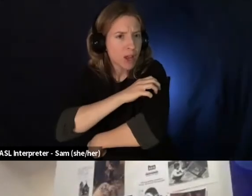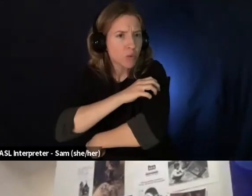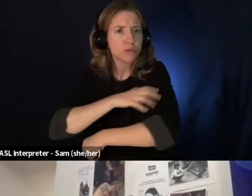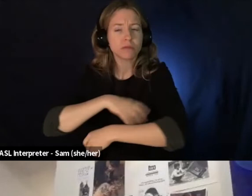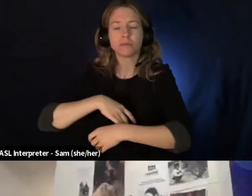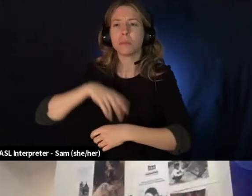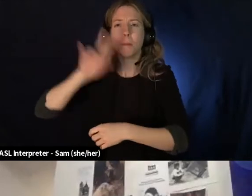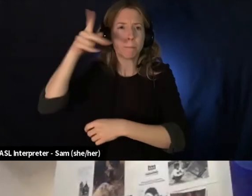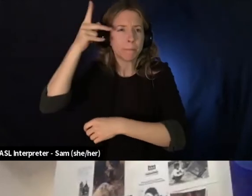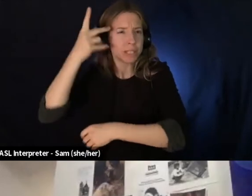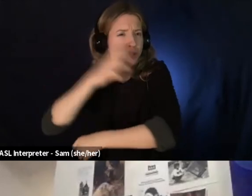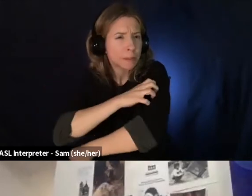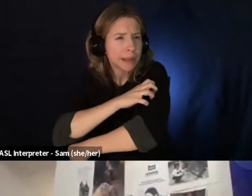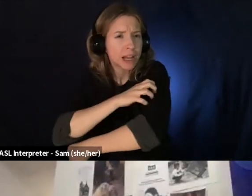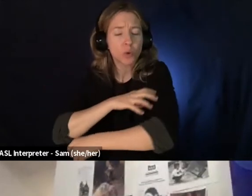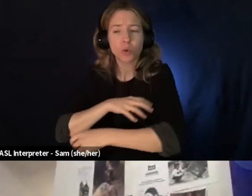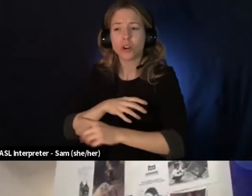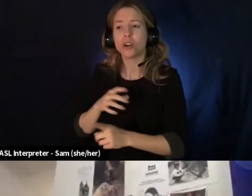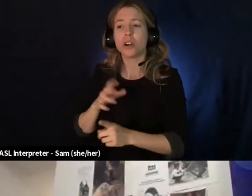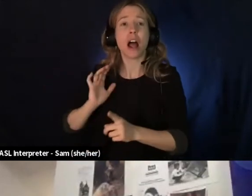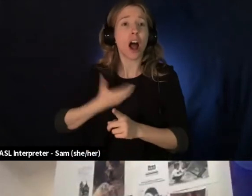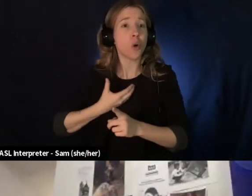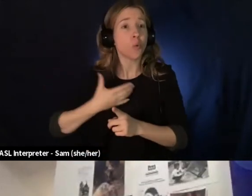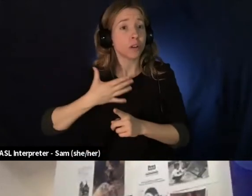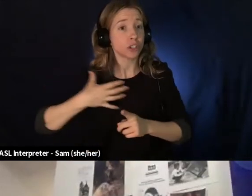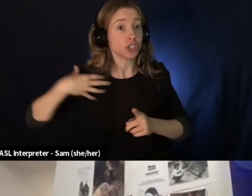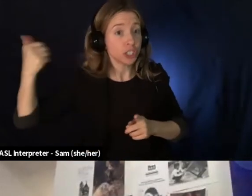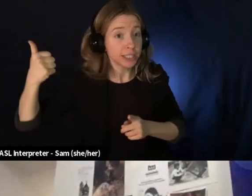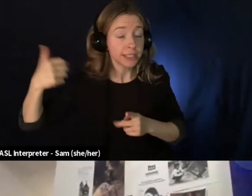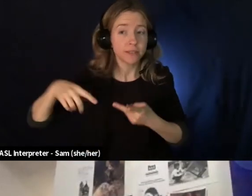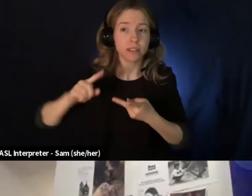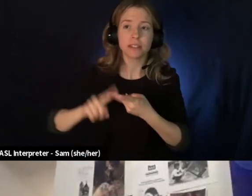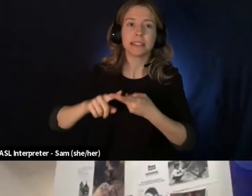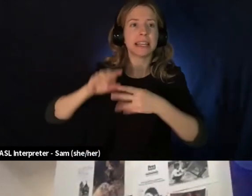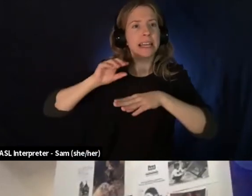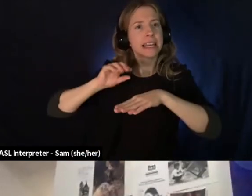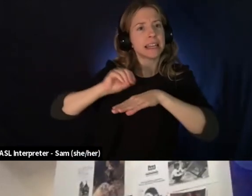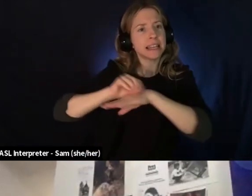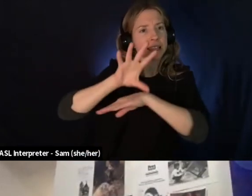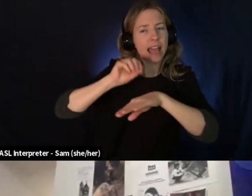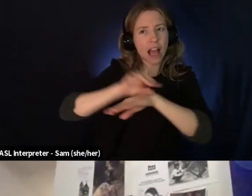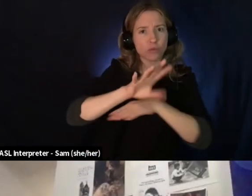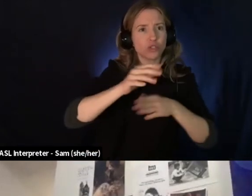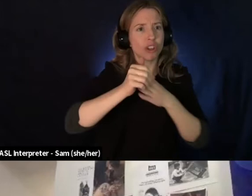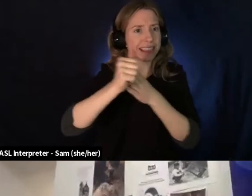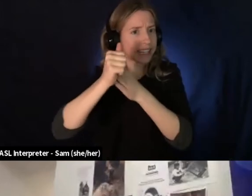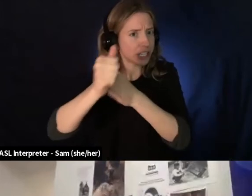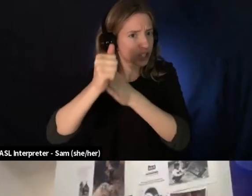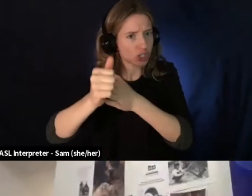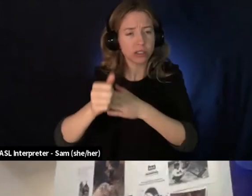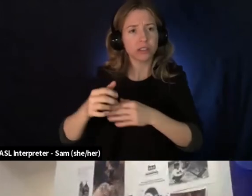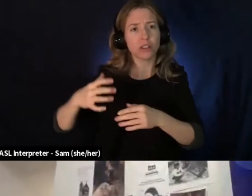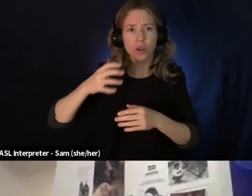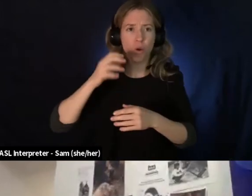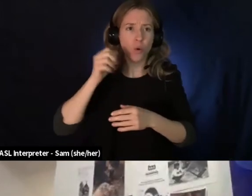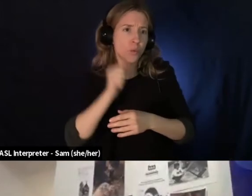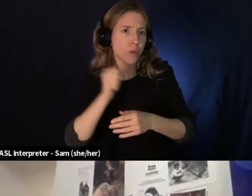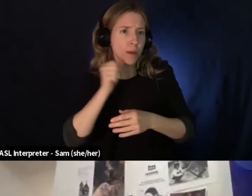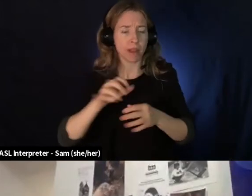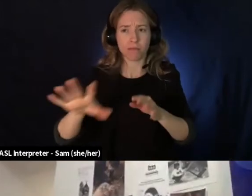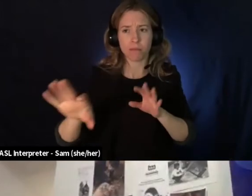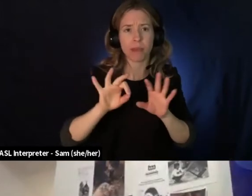chiefs and our councils for our different clans. Because contrary to Hollywood, we don't have hereditary